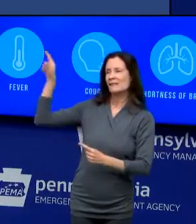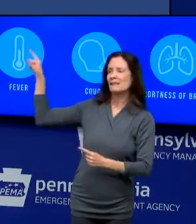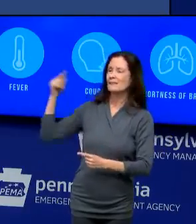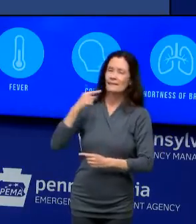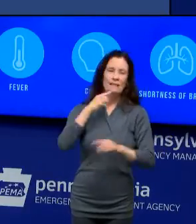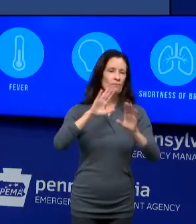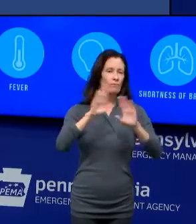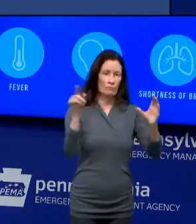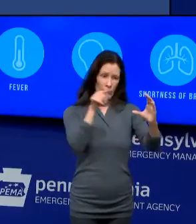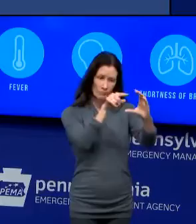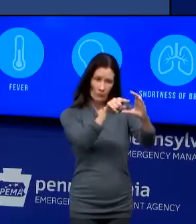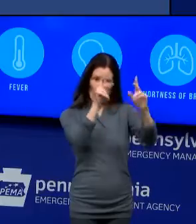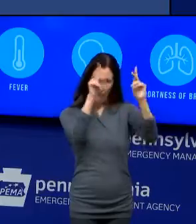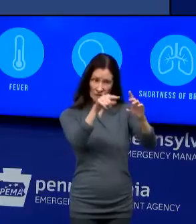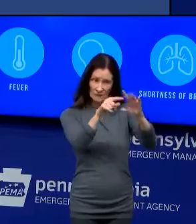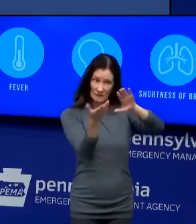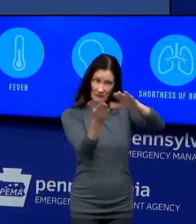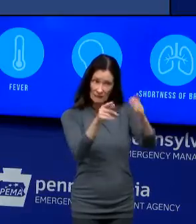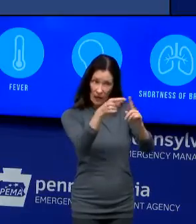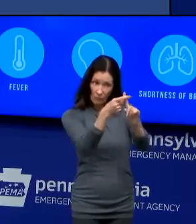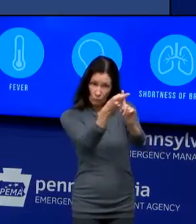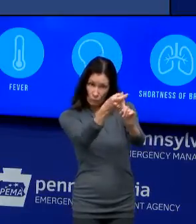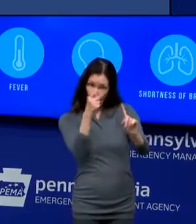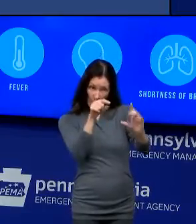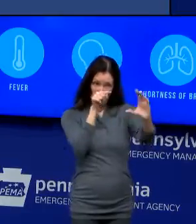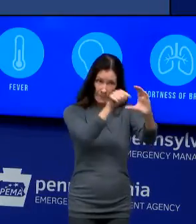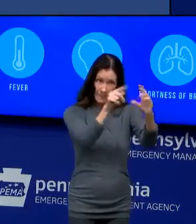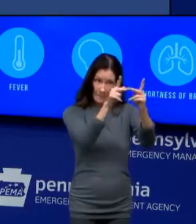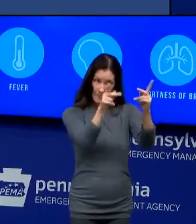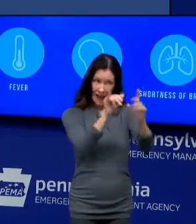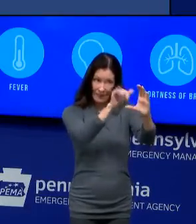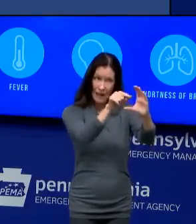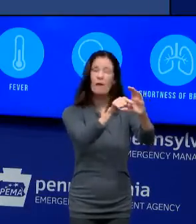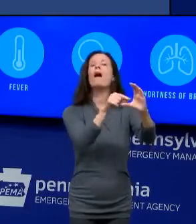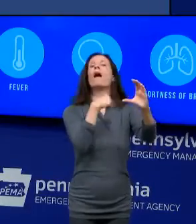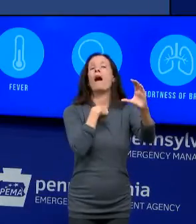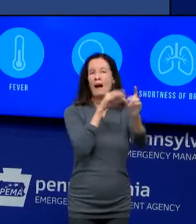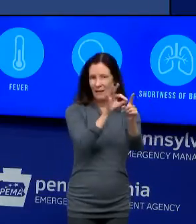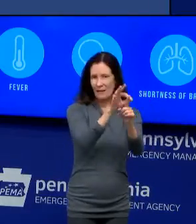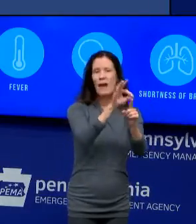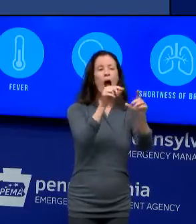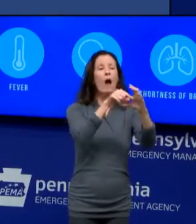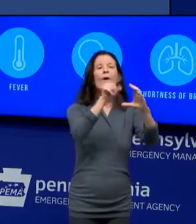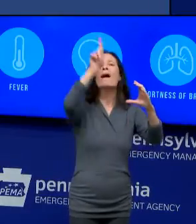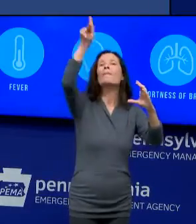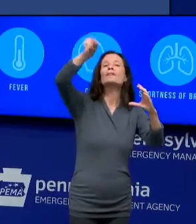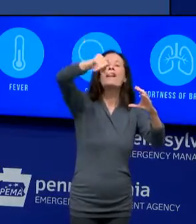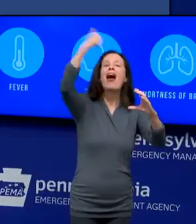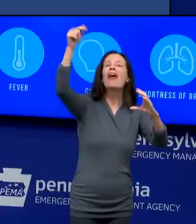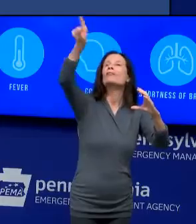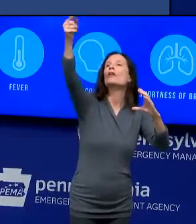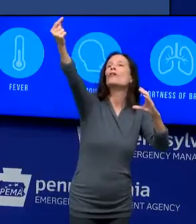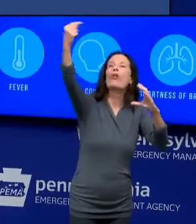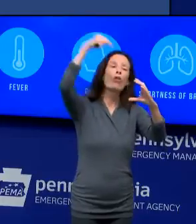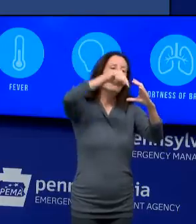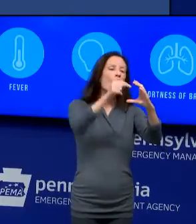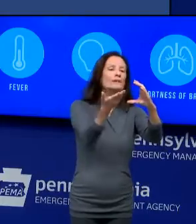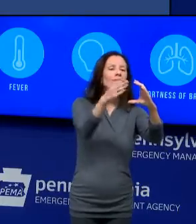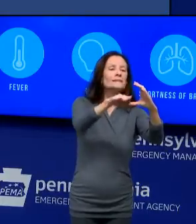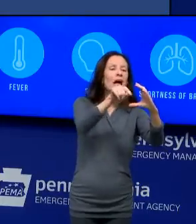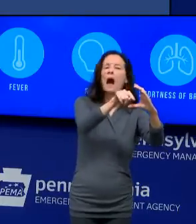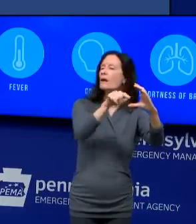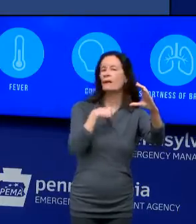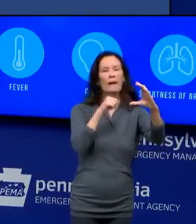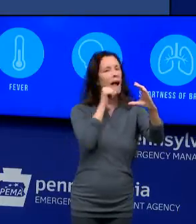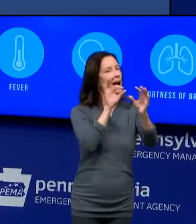Pennsylvania, actually that gets counted towards that state. That's how the CDC calculates its data, so that's how we calculate